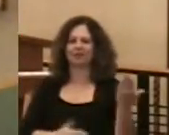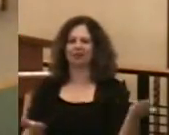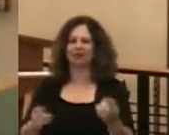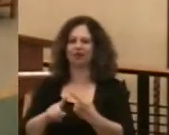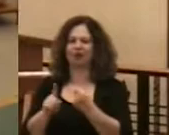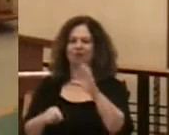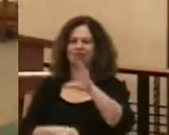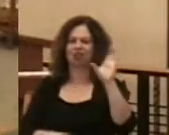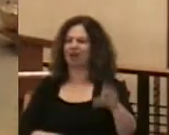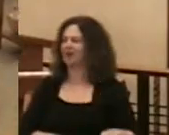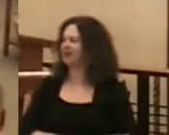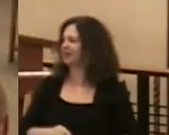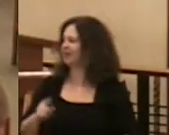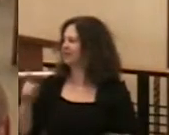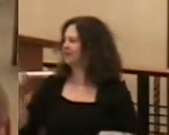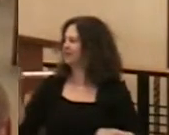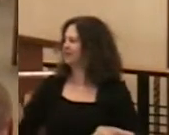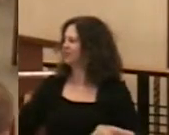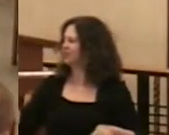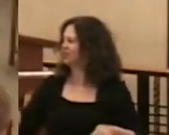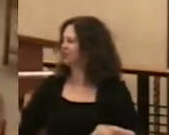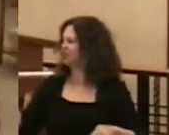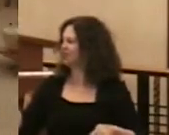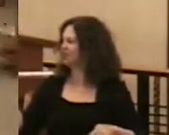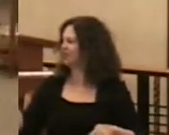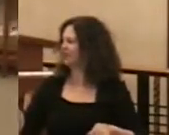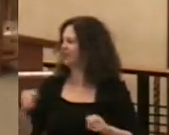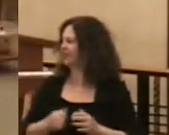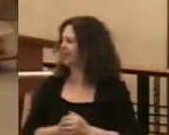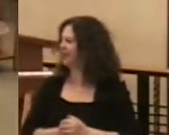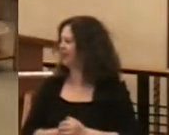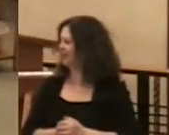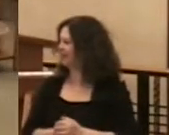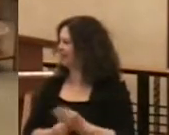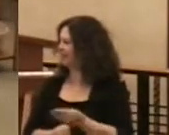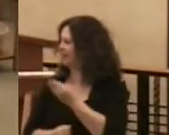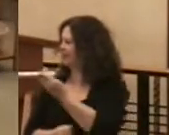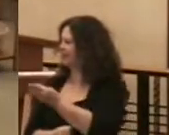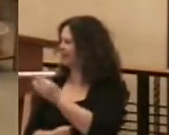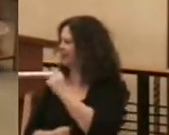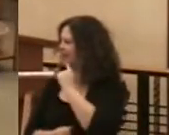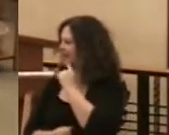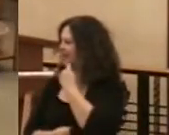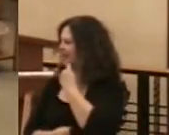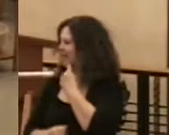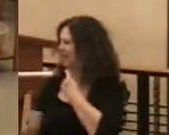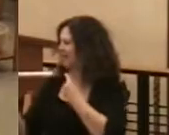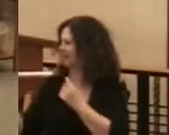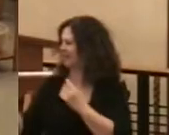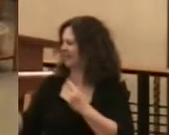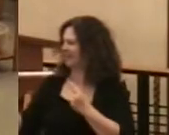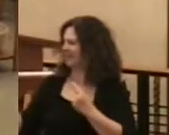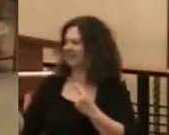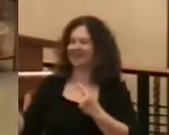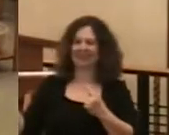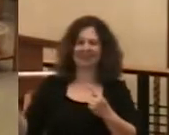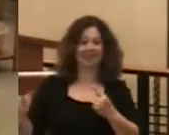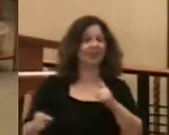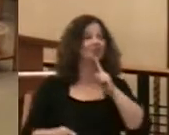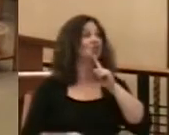and she's played oboe for us. Would you like a piece of candy? Sure. No.